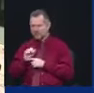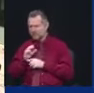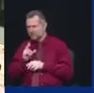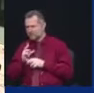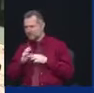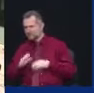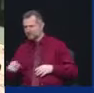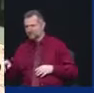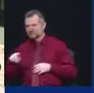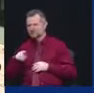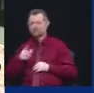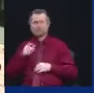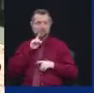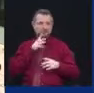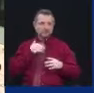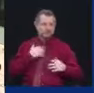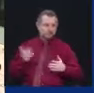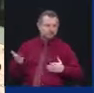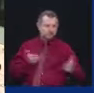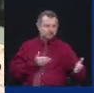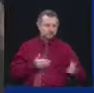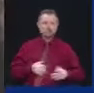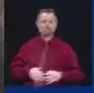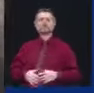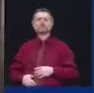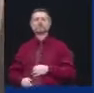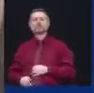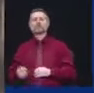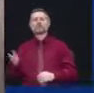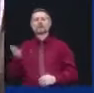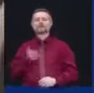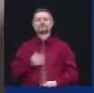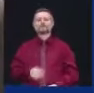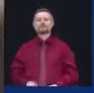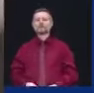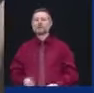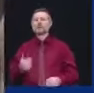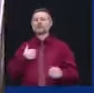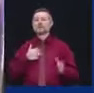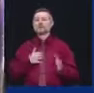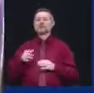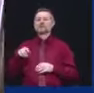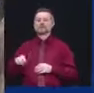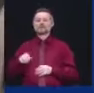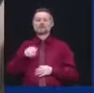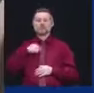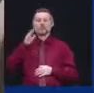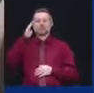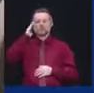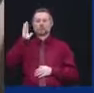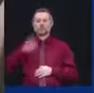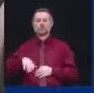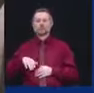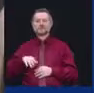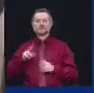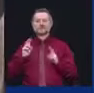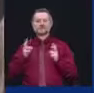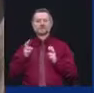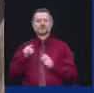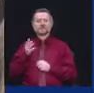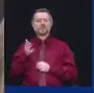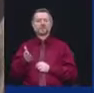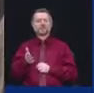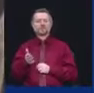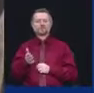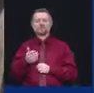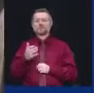or? You know, certainly as we started planning this out, we recognized that there is an issue with that. So our plan is, if we're